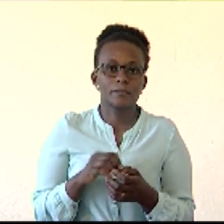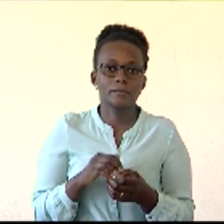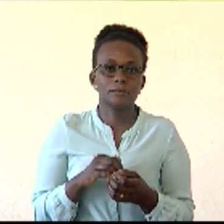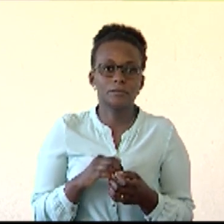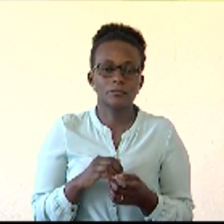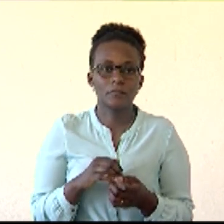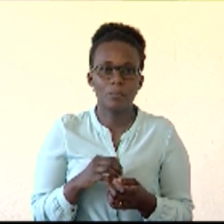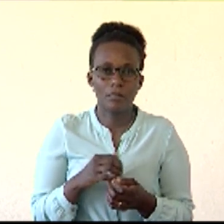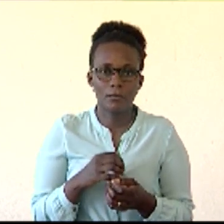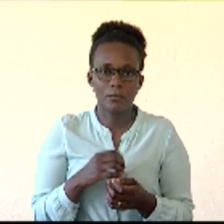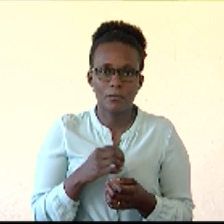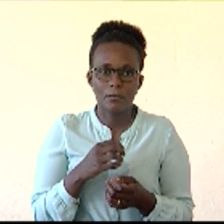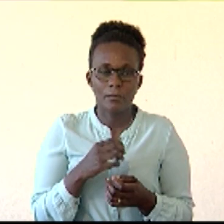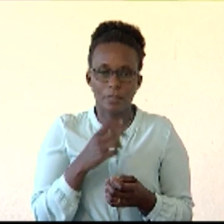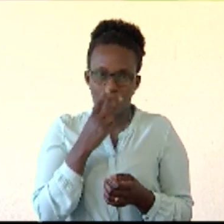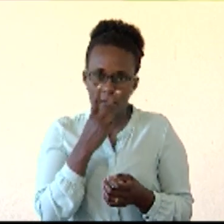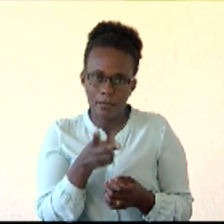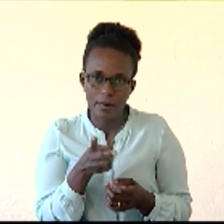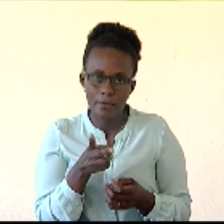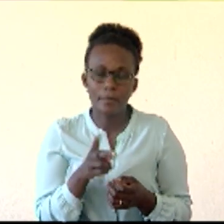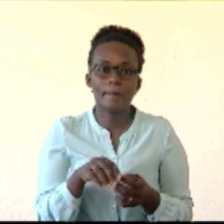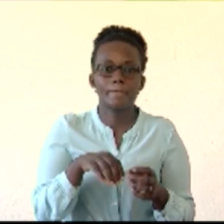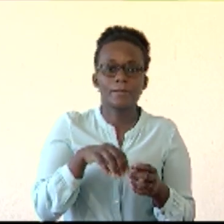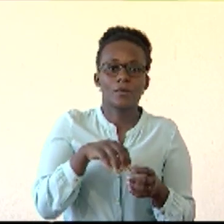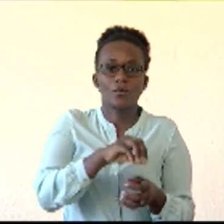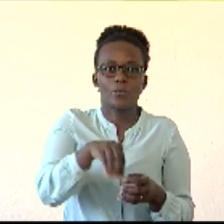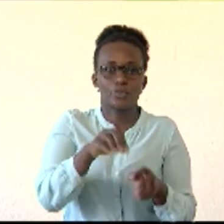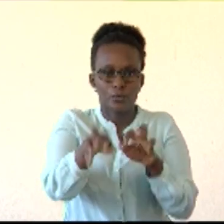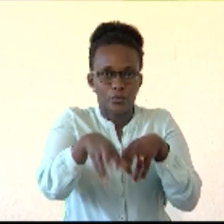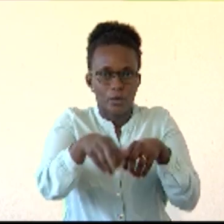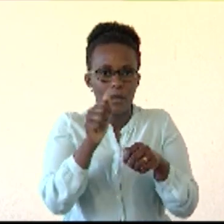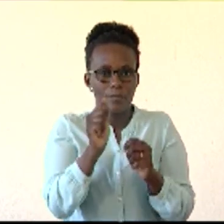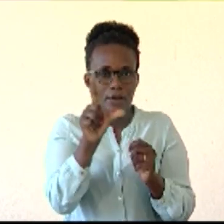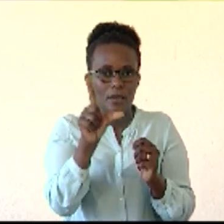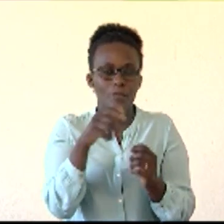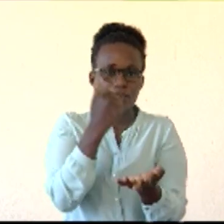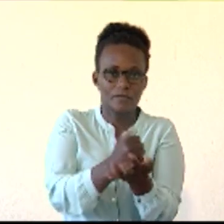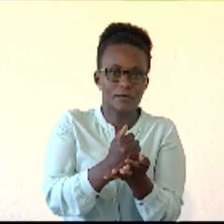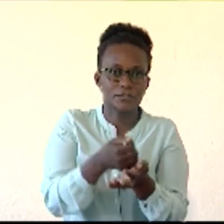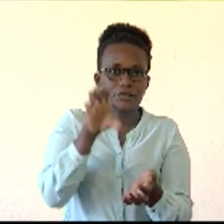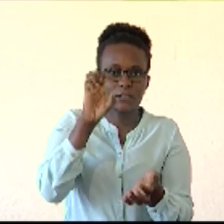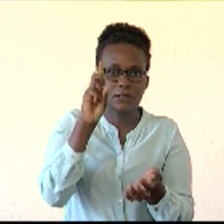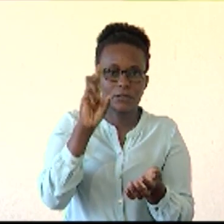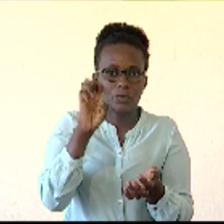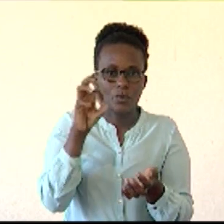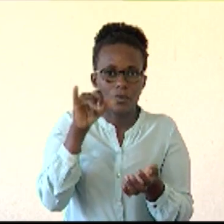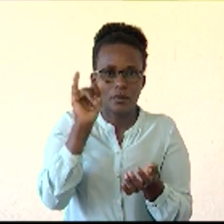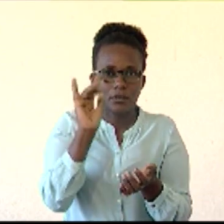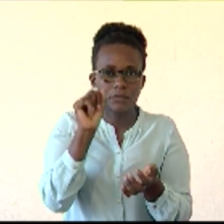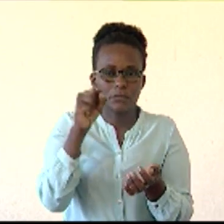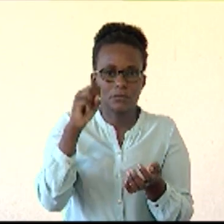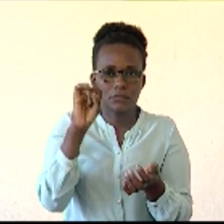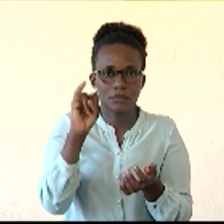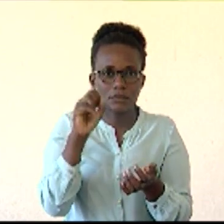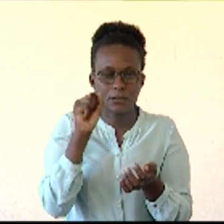bauxite as the raw material. Now, at the negative electrode, you have the aluminum ions